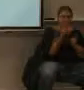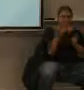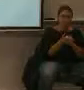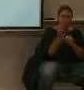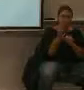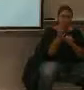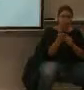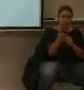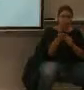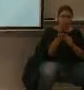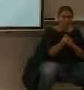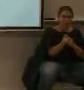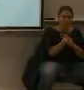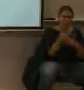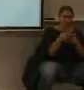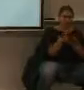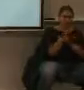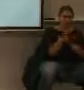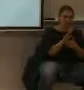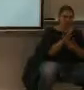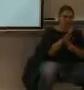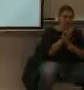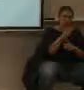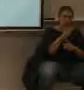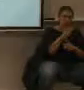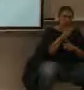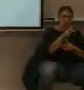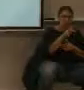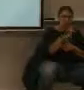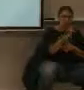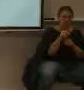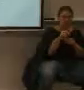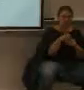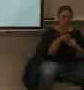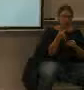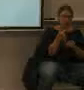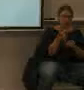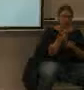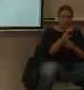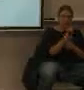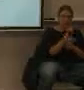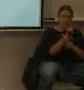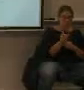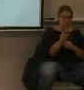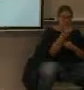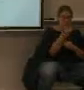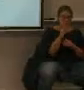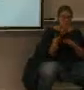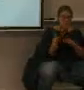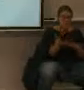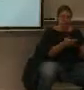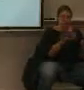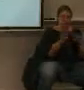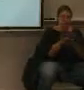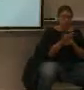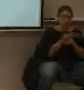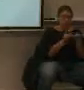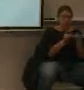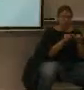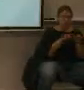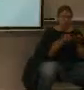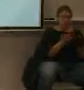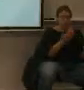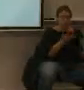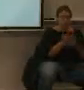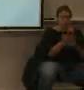fish will need their eggs to be oxygenated. So they'll put them in gravel where the water kind of runs through them and continuously runs